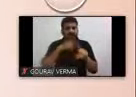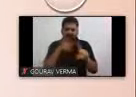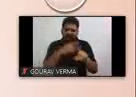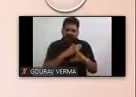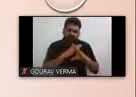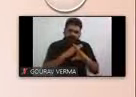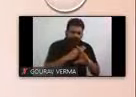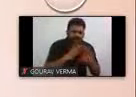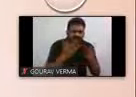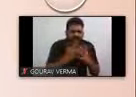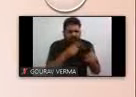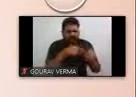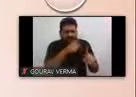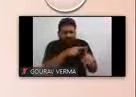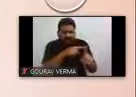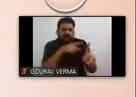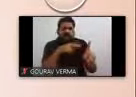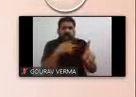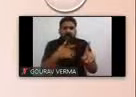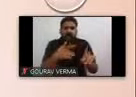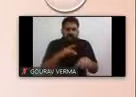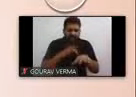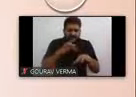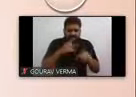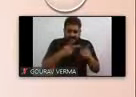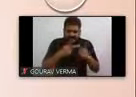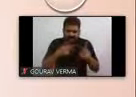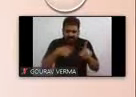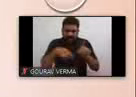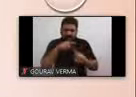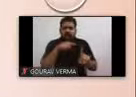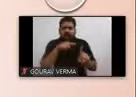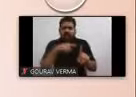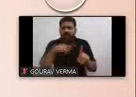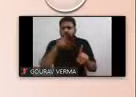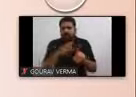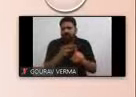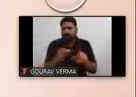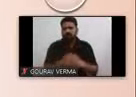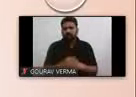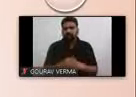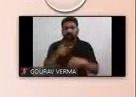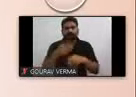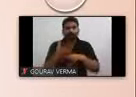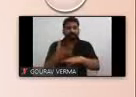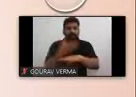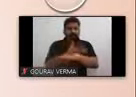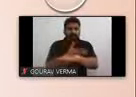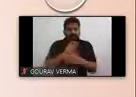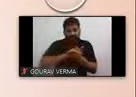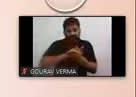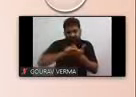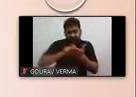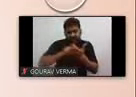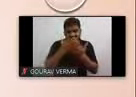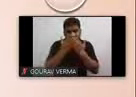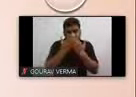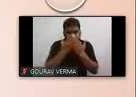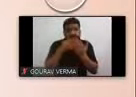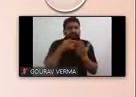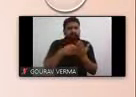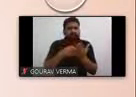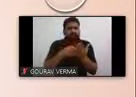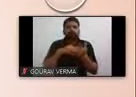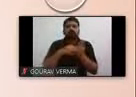to deal with this sensory overwhelming. What about pre-literacy? The child has to go